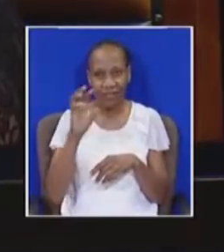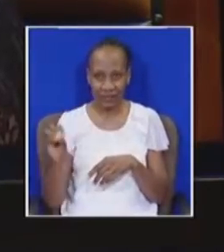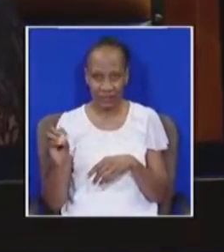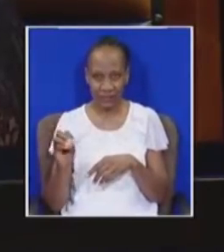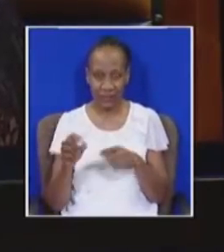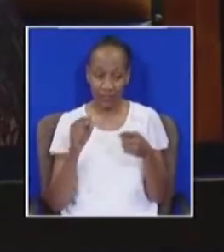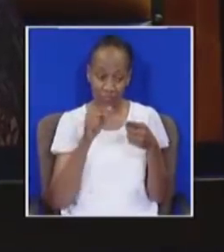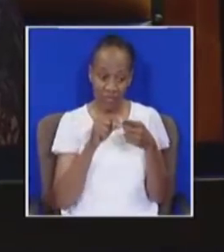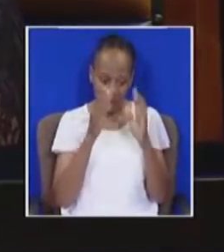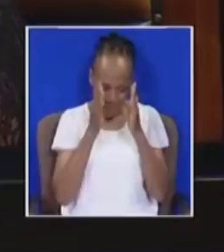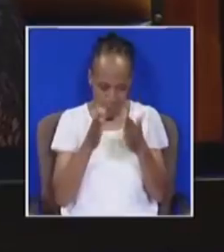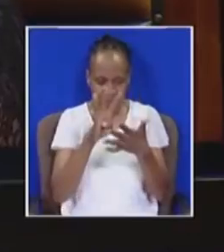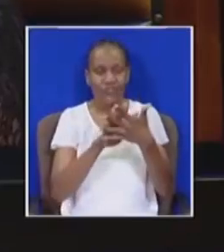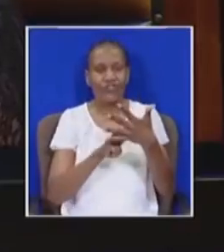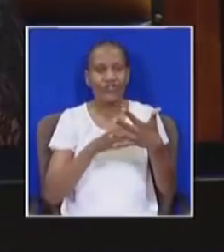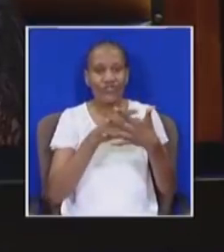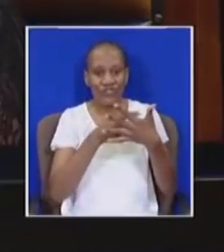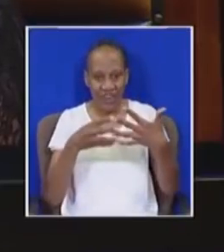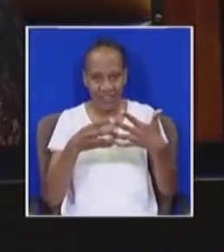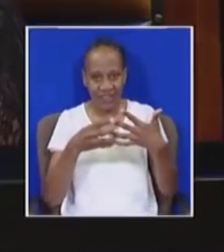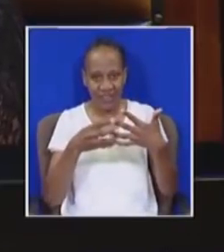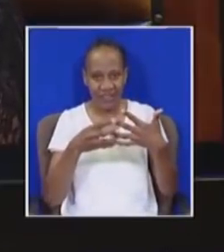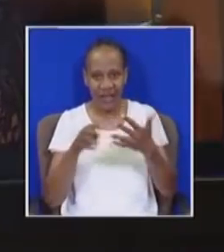the scheduling of the debate.